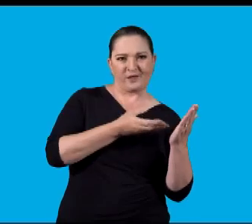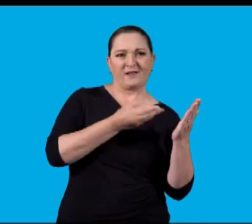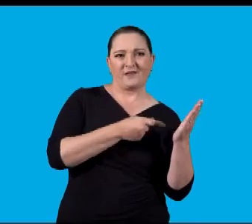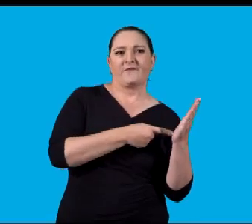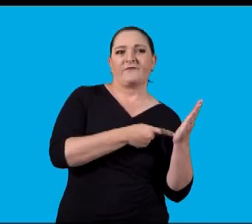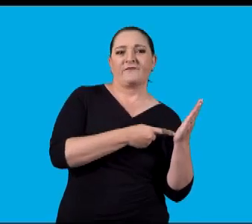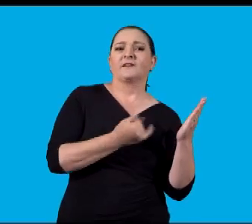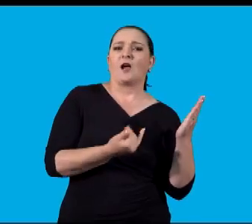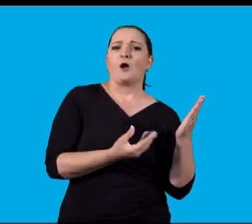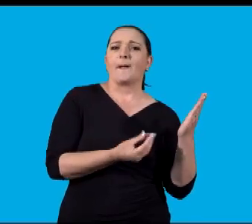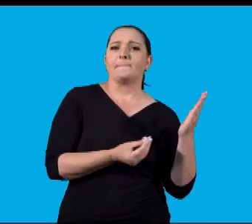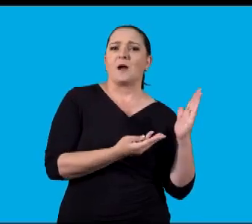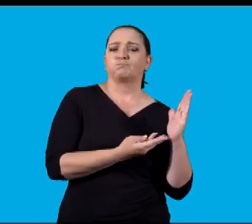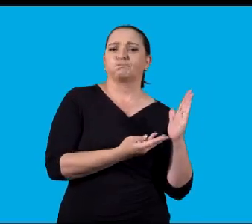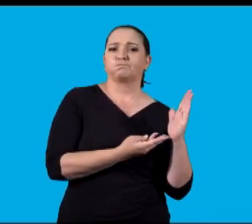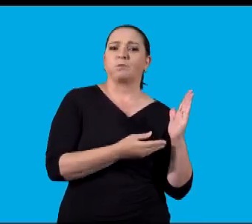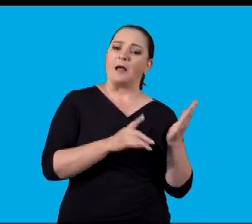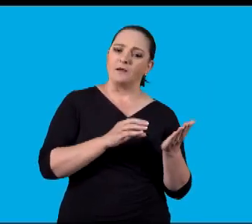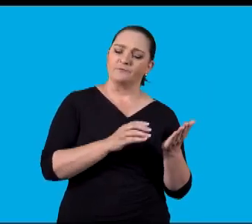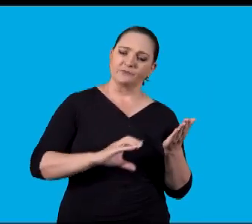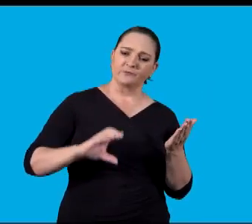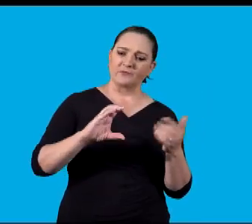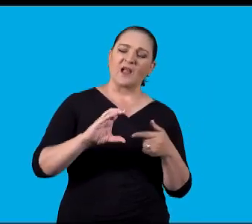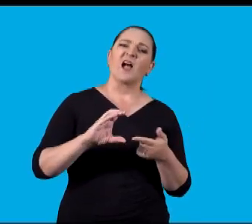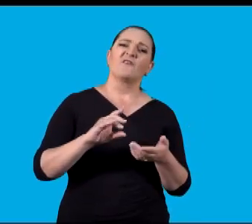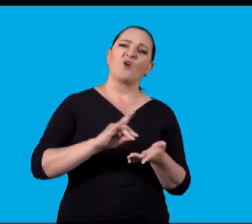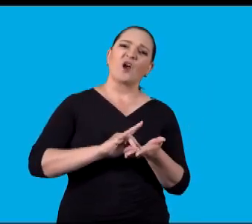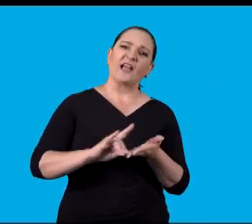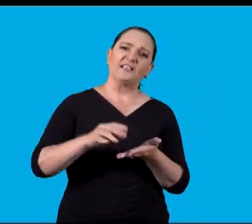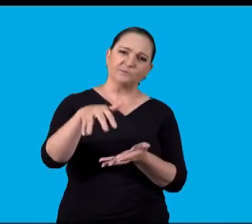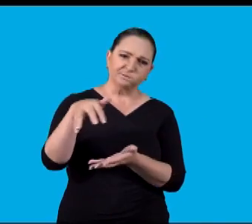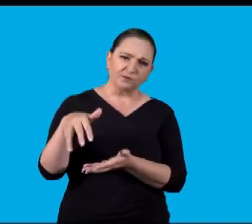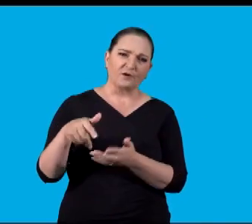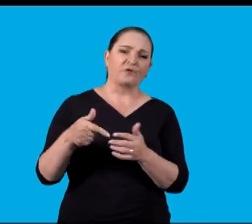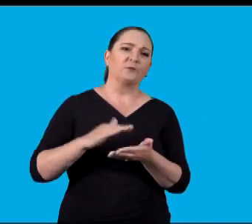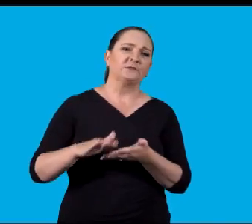here. Now we got the amount that is cash generated from operations,